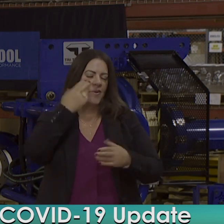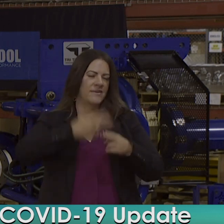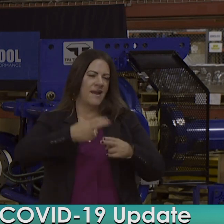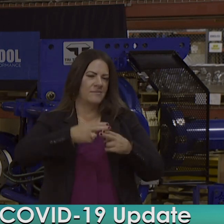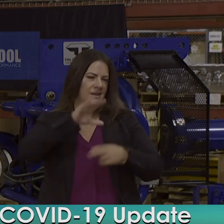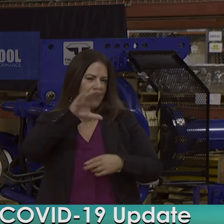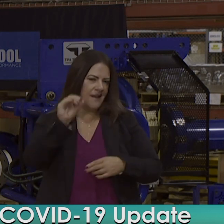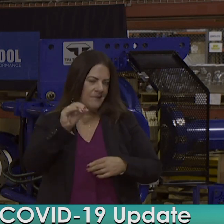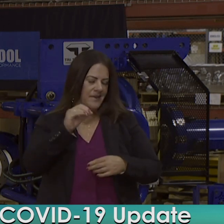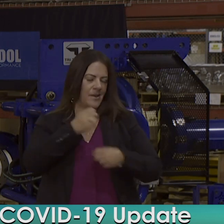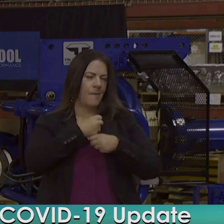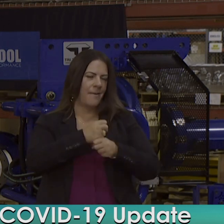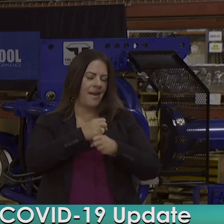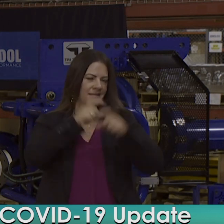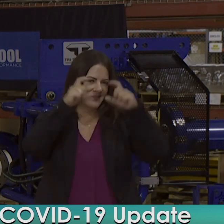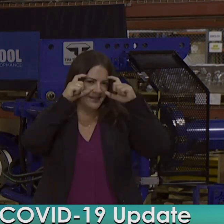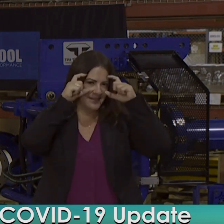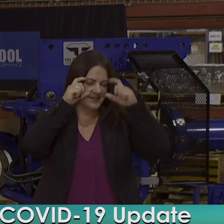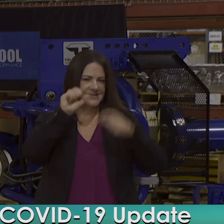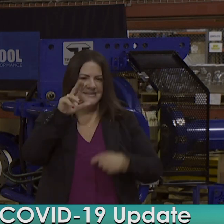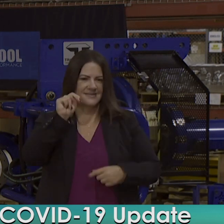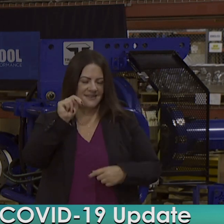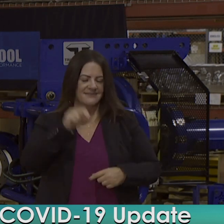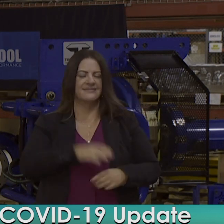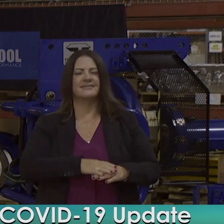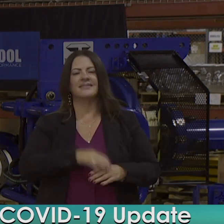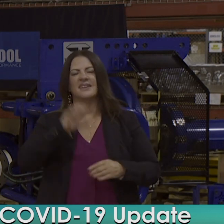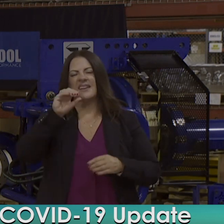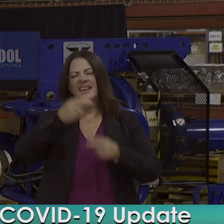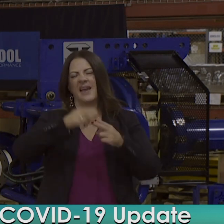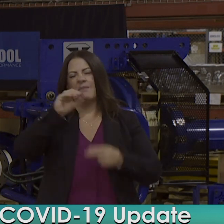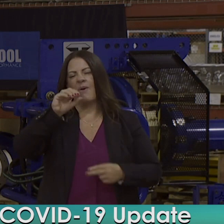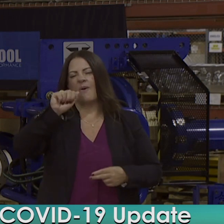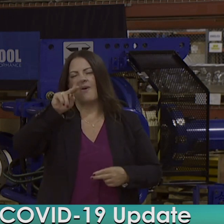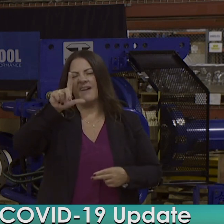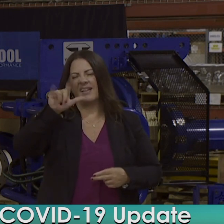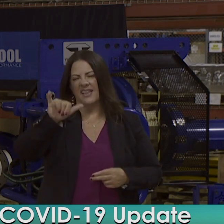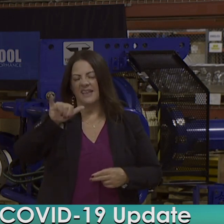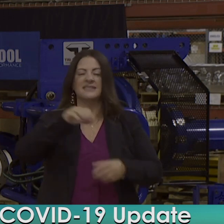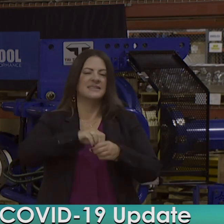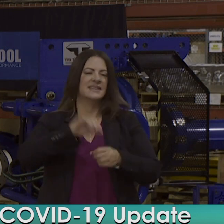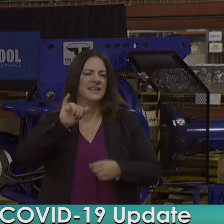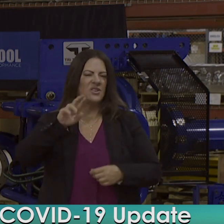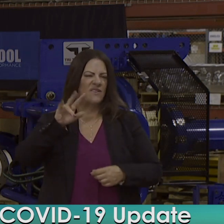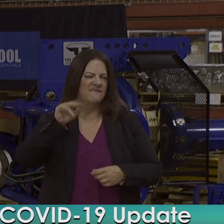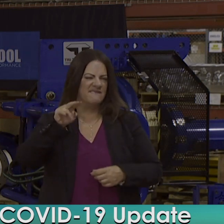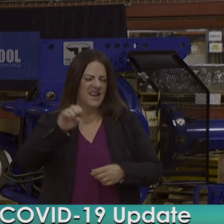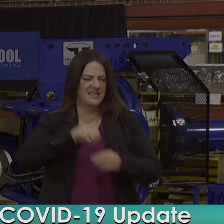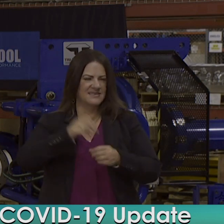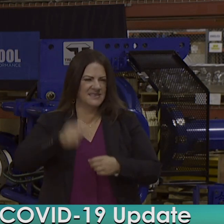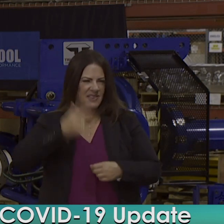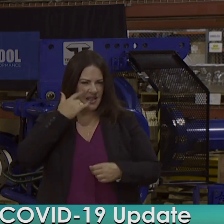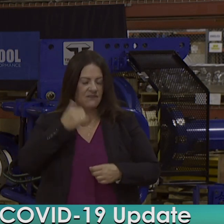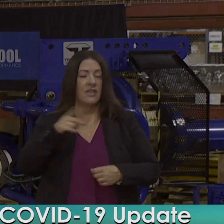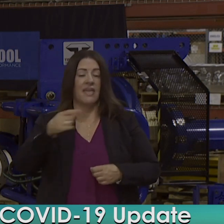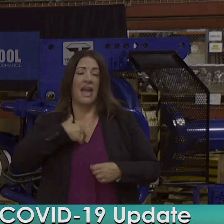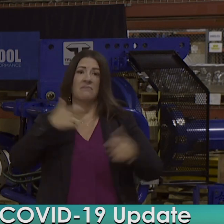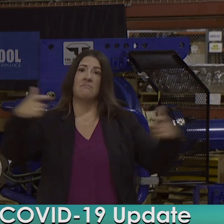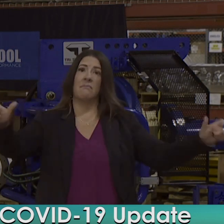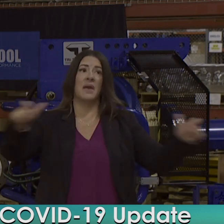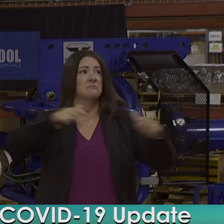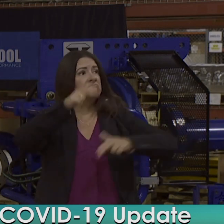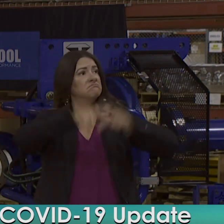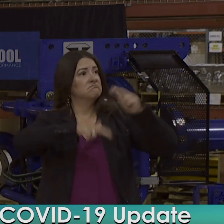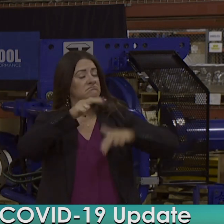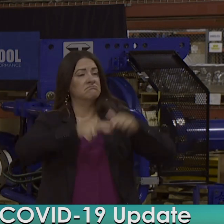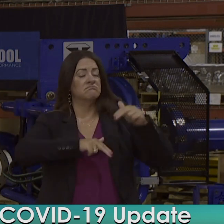manufacturers in the world, Oakley, down in Irvine, California, they have retooled a portion of their facility and made